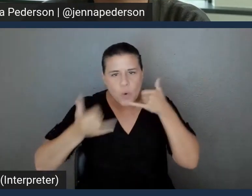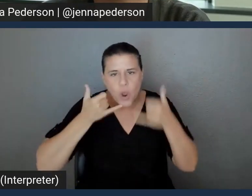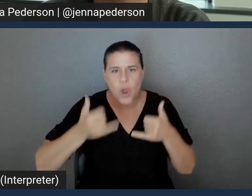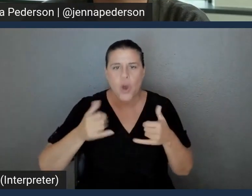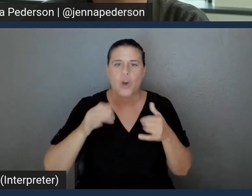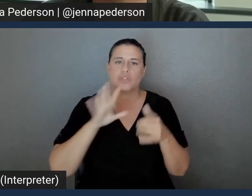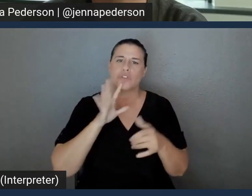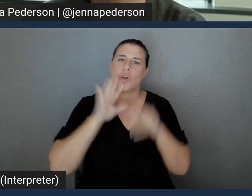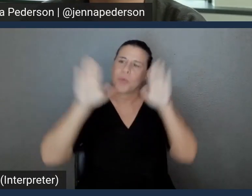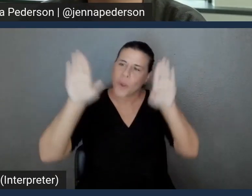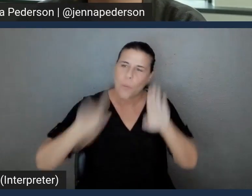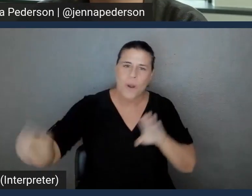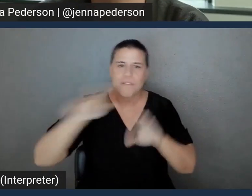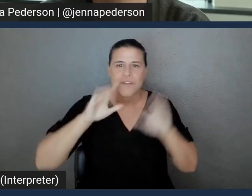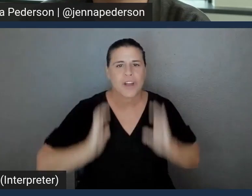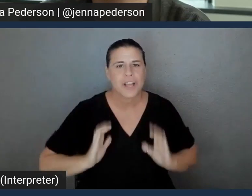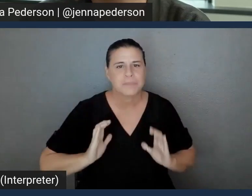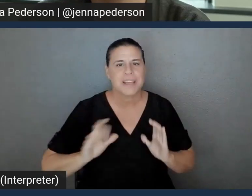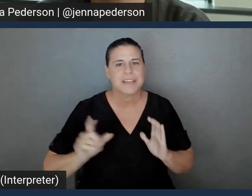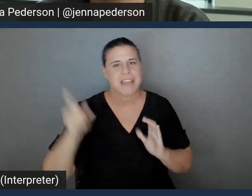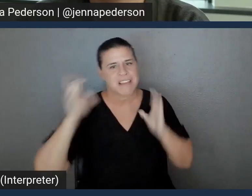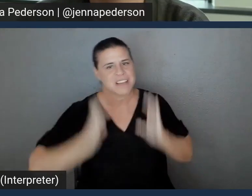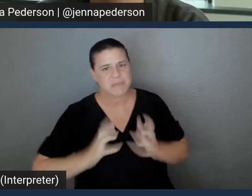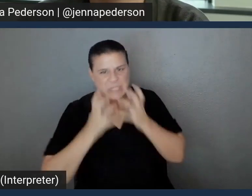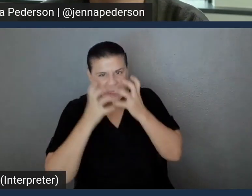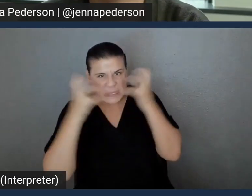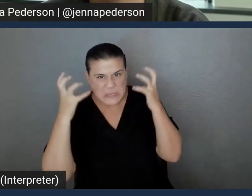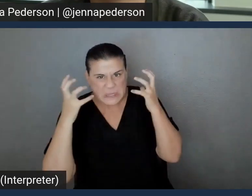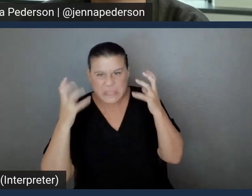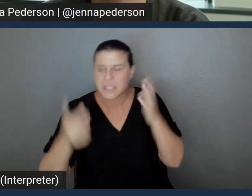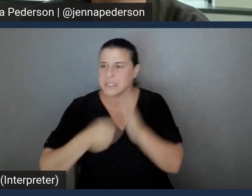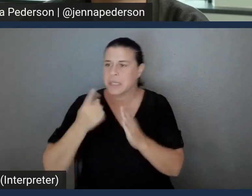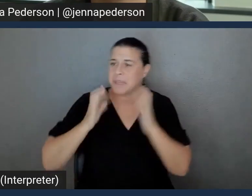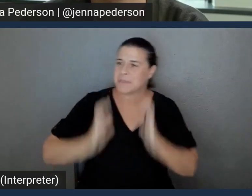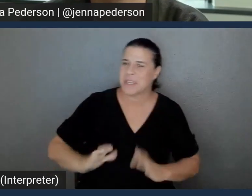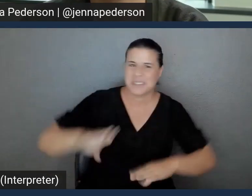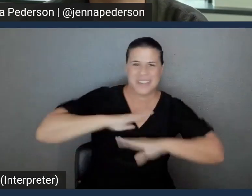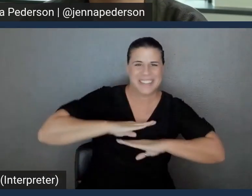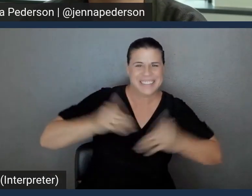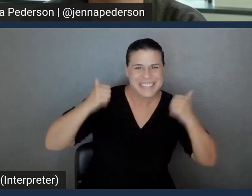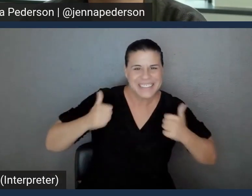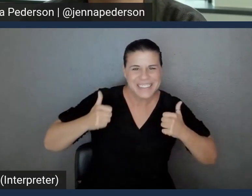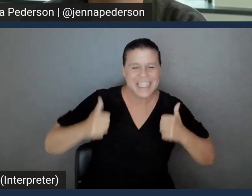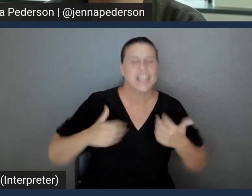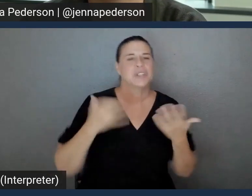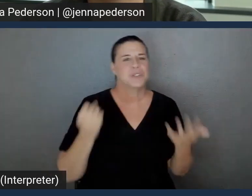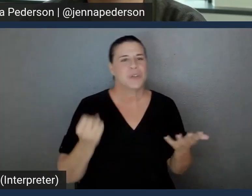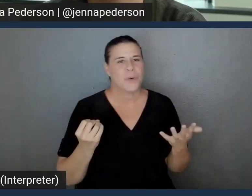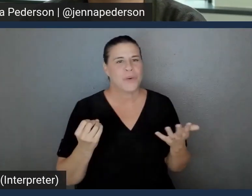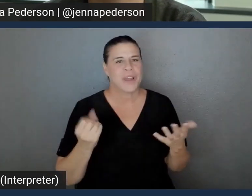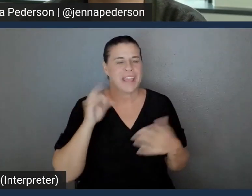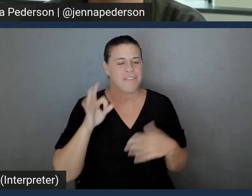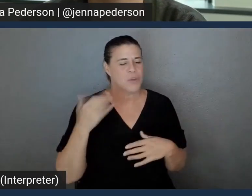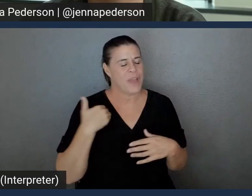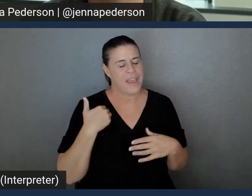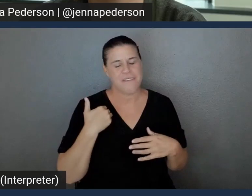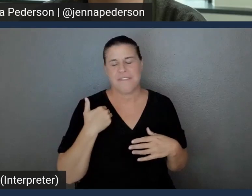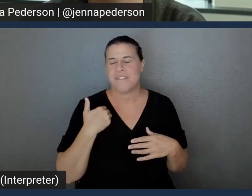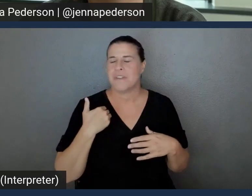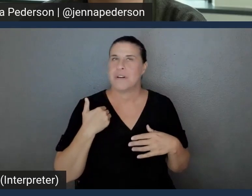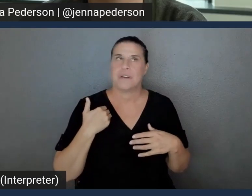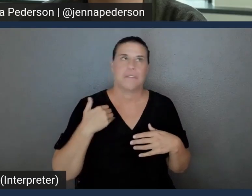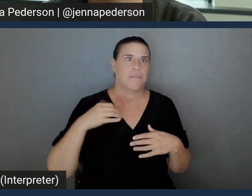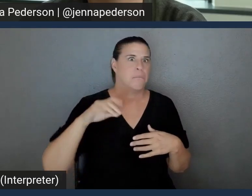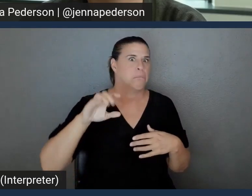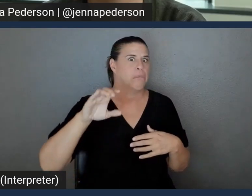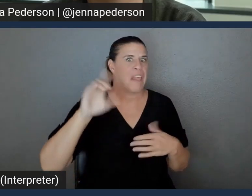wonderful customers. Sometimes that customer would be angry, sometimes that customer would be happy. So, and if you have hundreds or